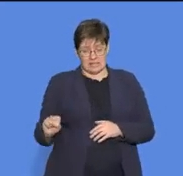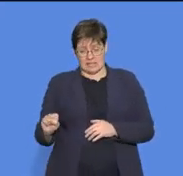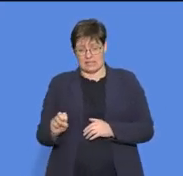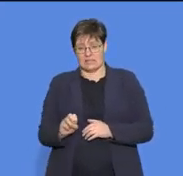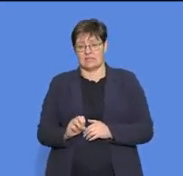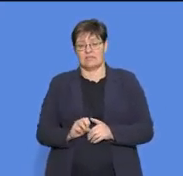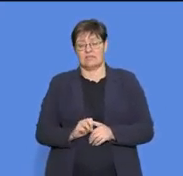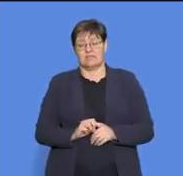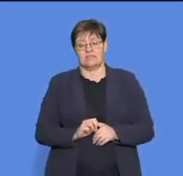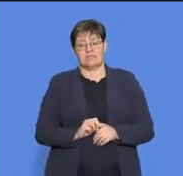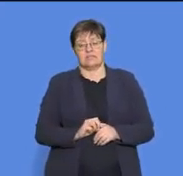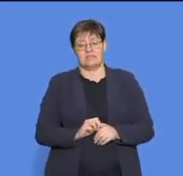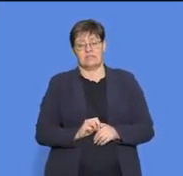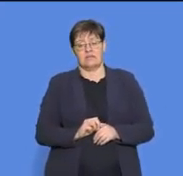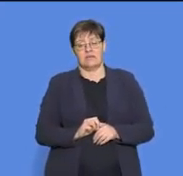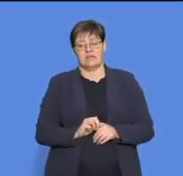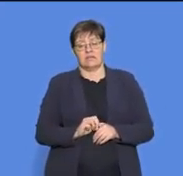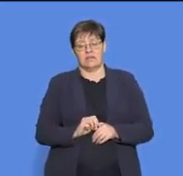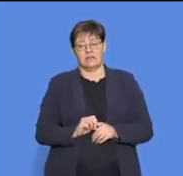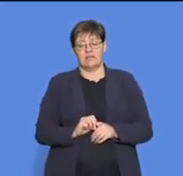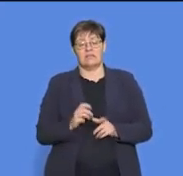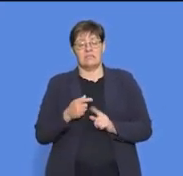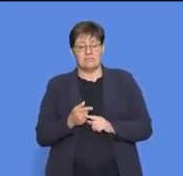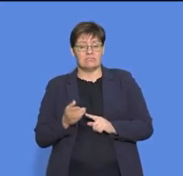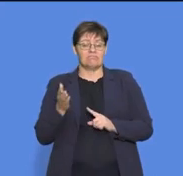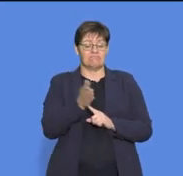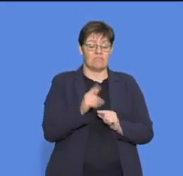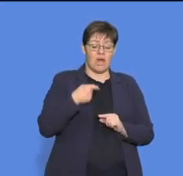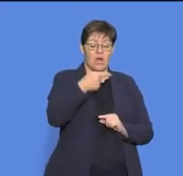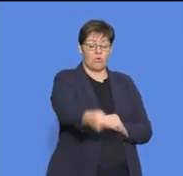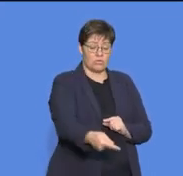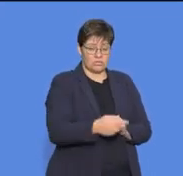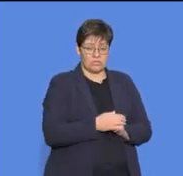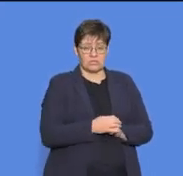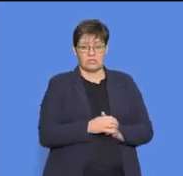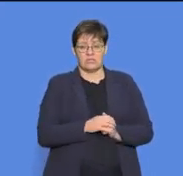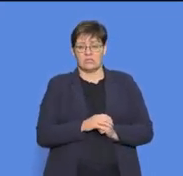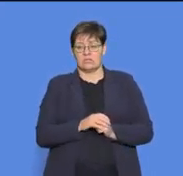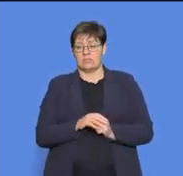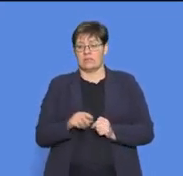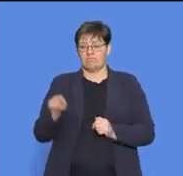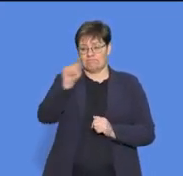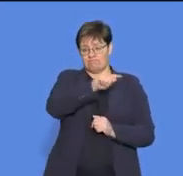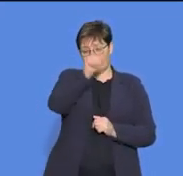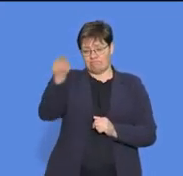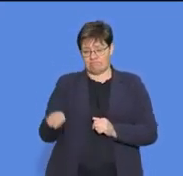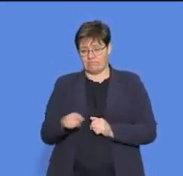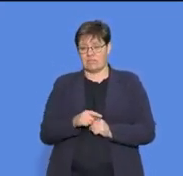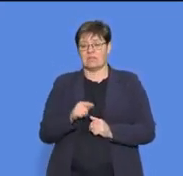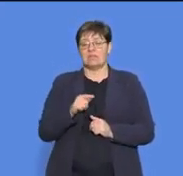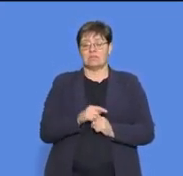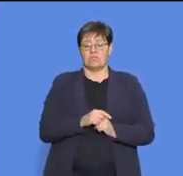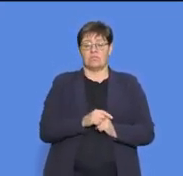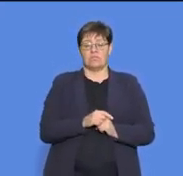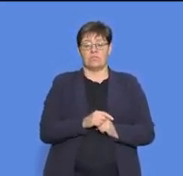to start with TS, and then we're going to use the sine of the angle across it. And the sine of the angle across from TS is that angle